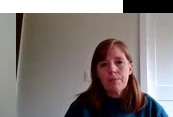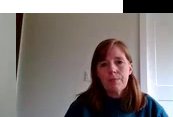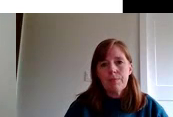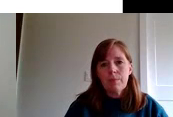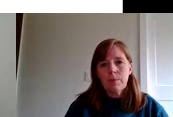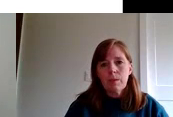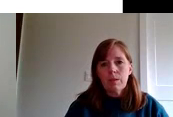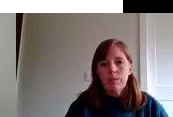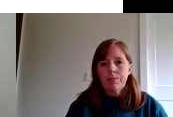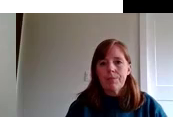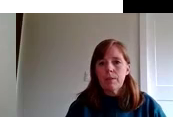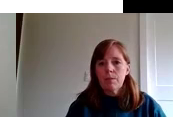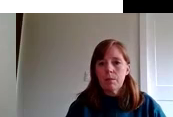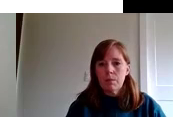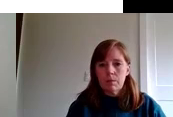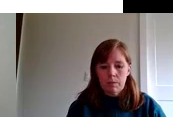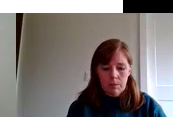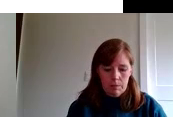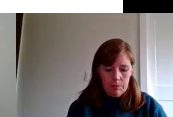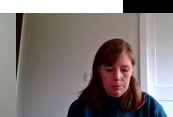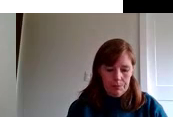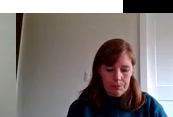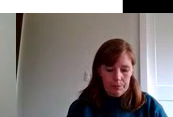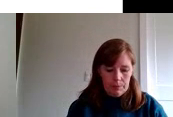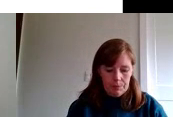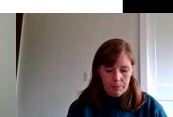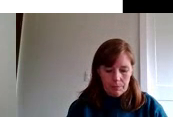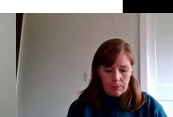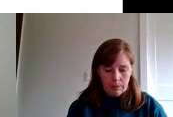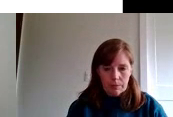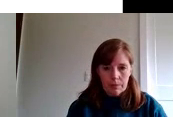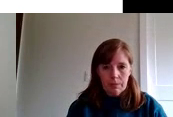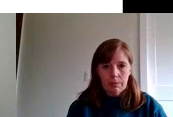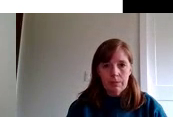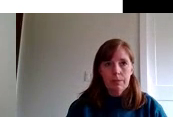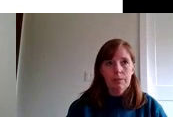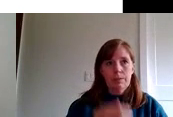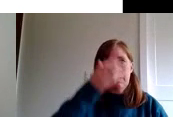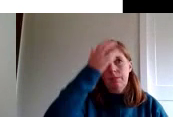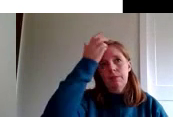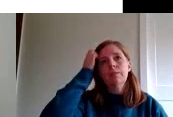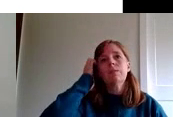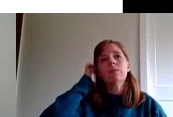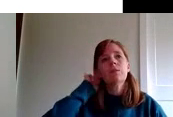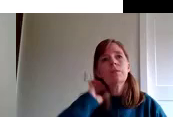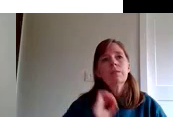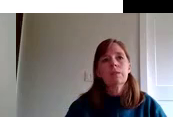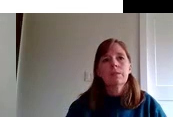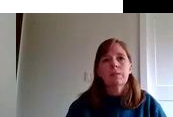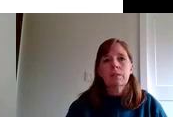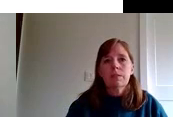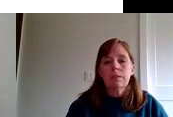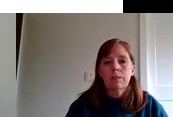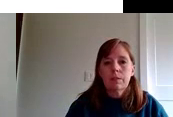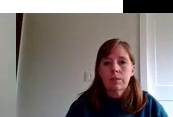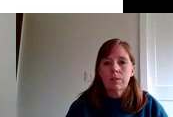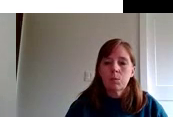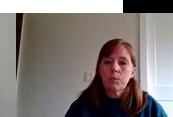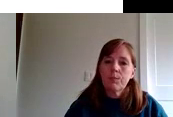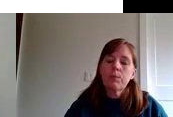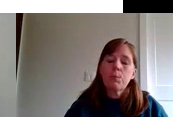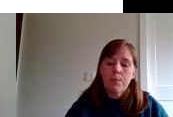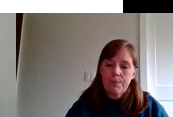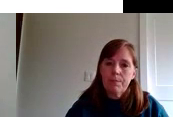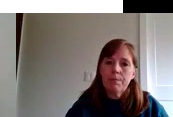this has been really great. Ensure that all the goals are appropriate. That's something else that my district has been working on right